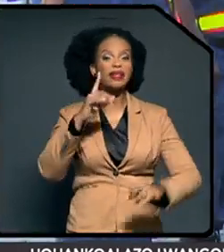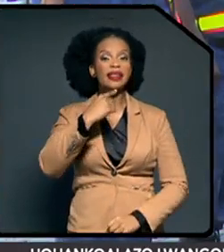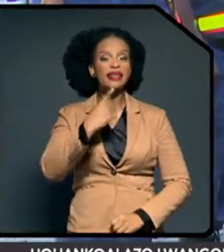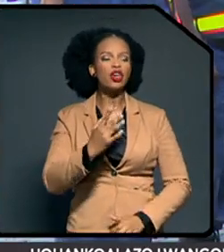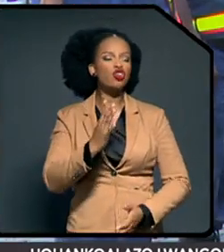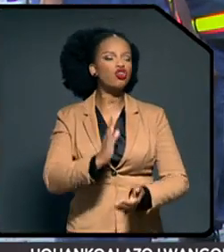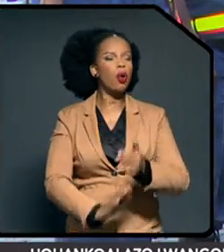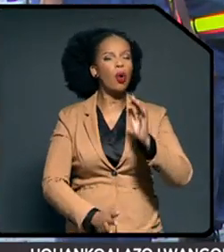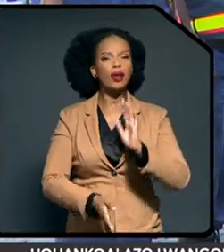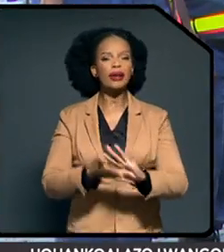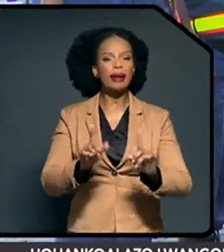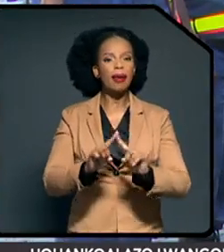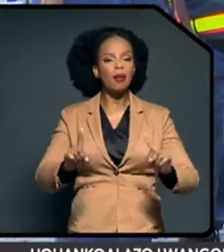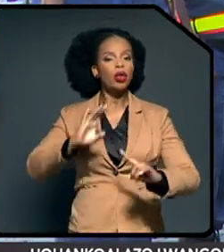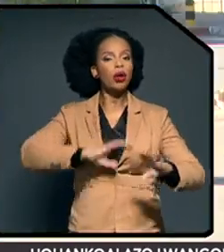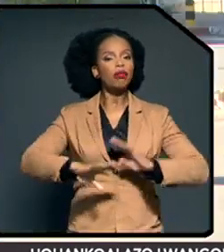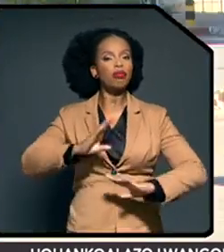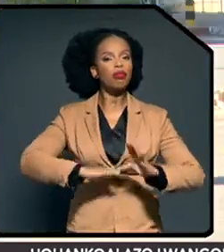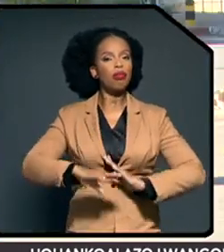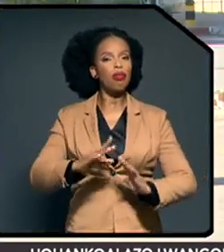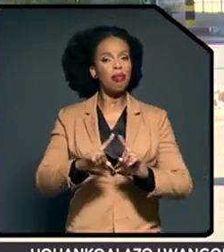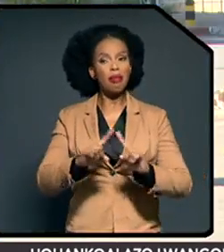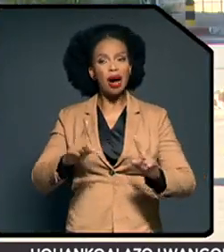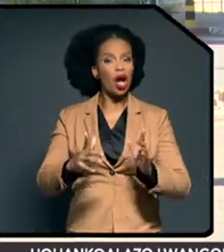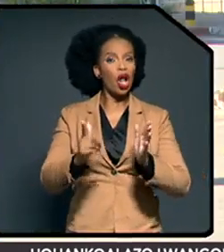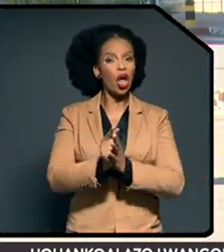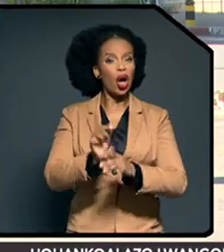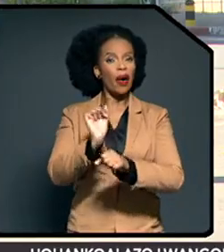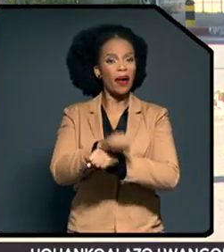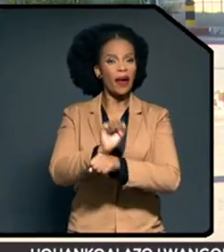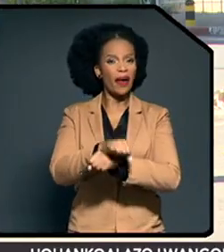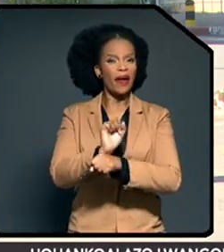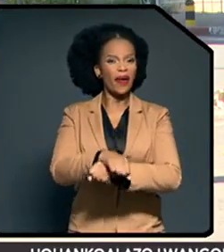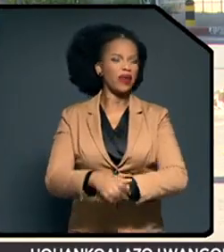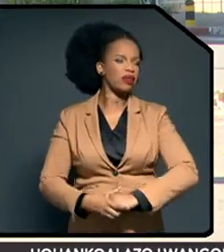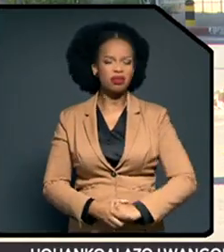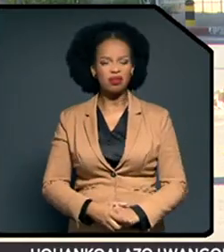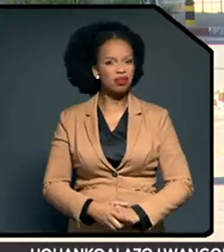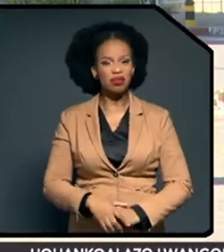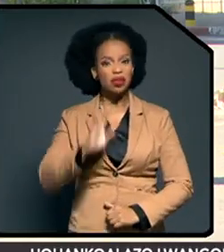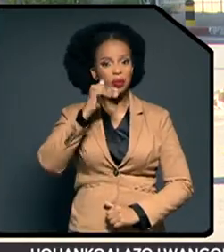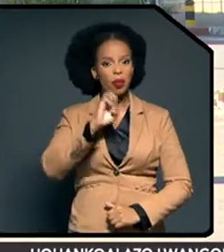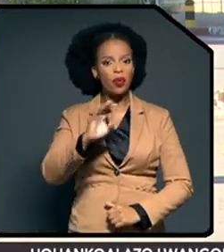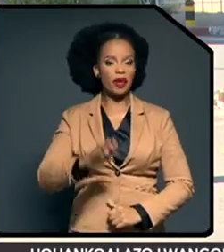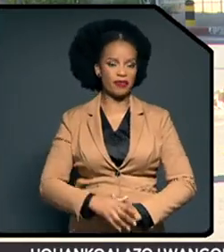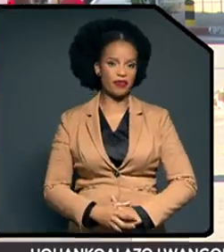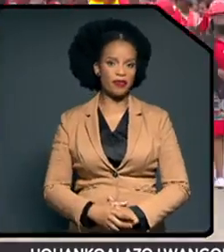abasoze bakunyamezele ukungathotyelwa komthetho koluqhankqalazo lwe-EFF lwangomso.